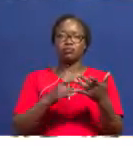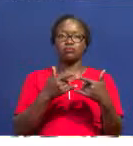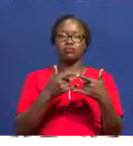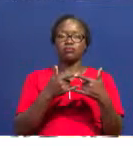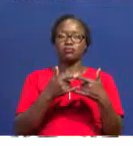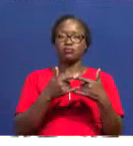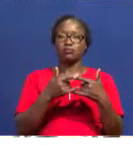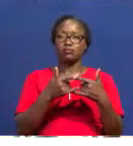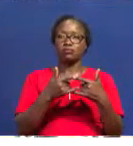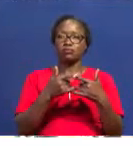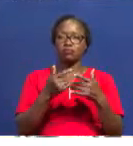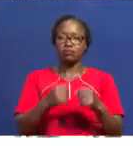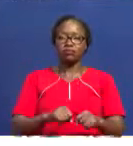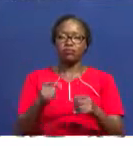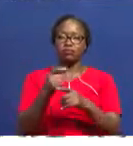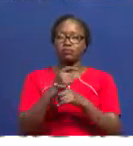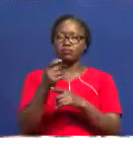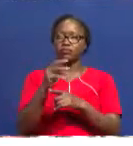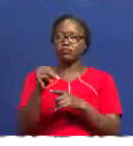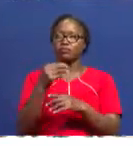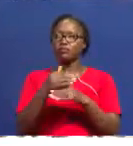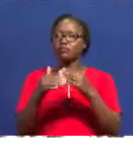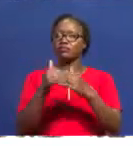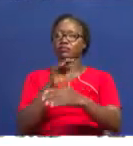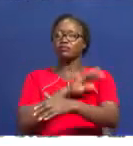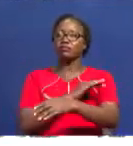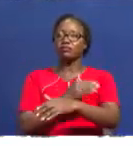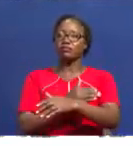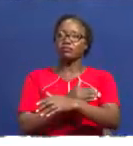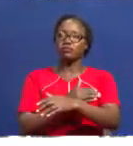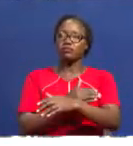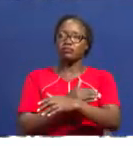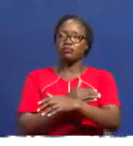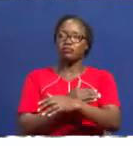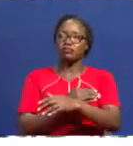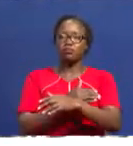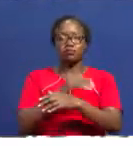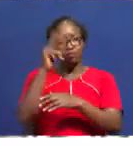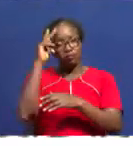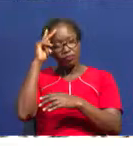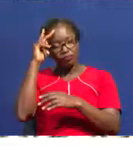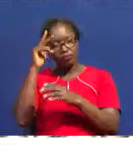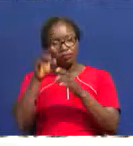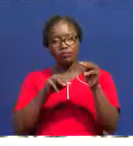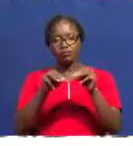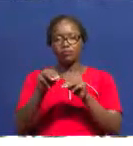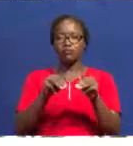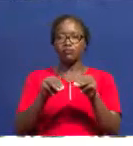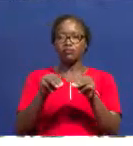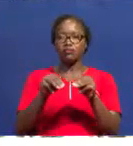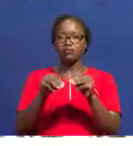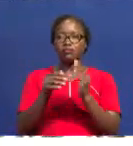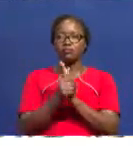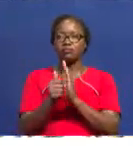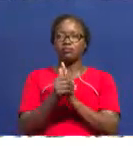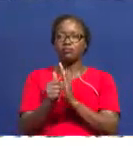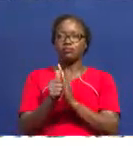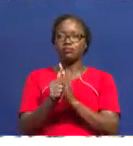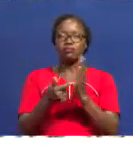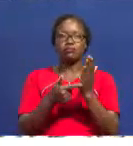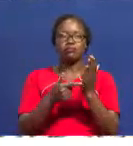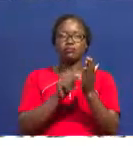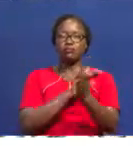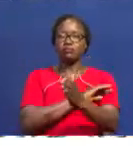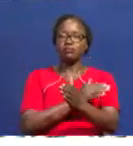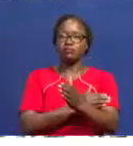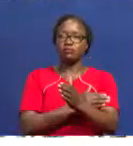the industry, to be able to train them to build their capacity in terms of knowledge on managerial aspects, knowledge on technical